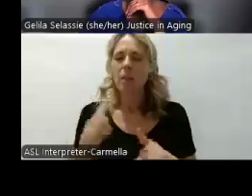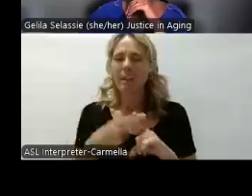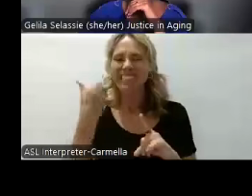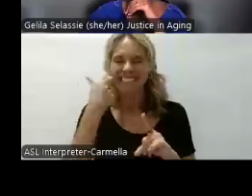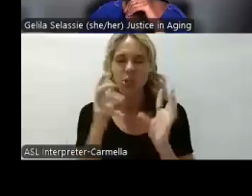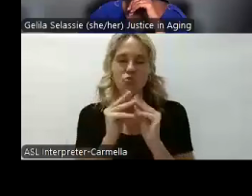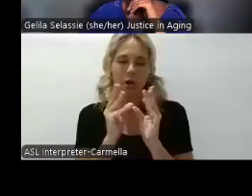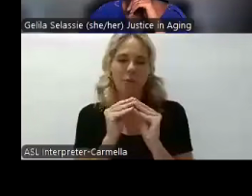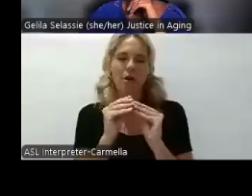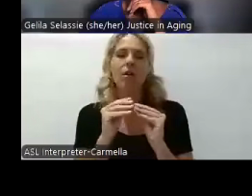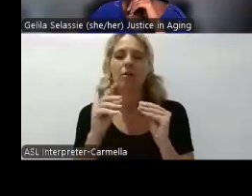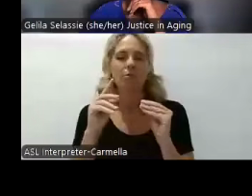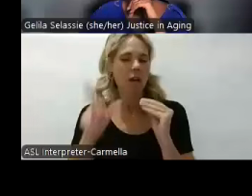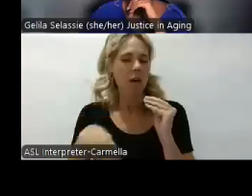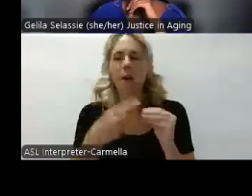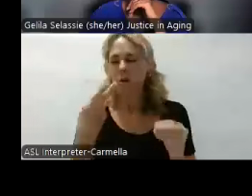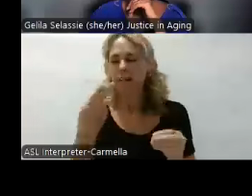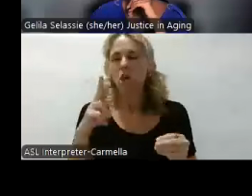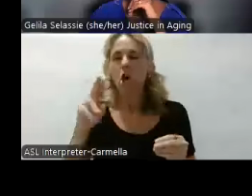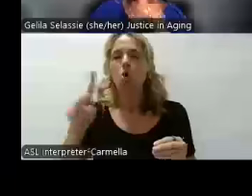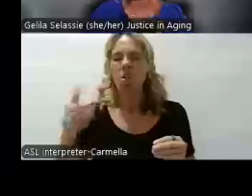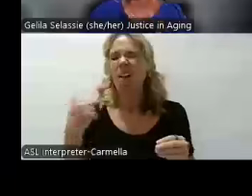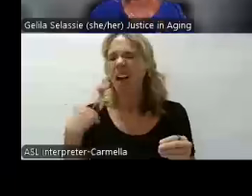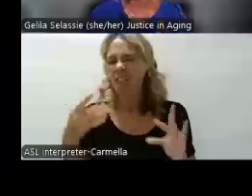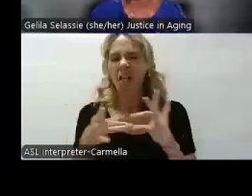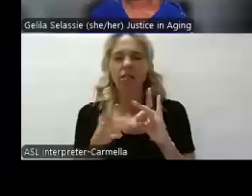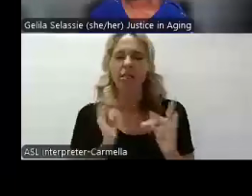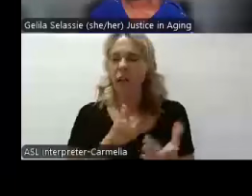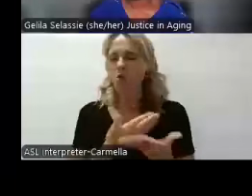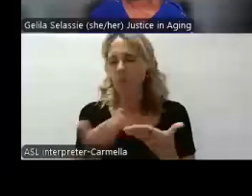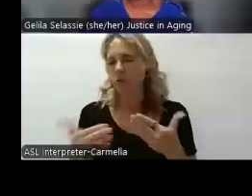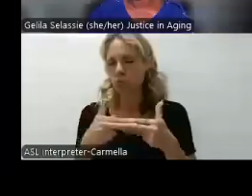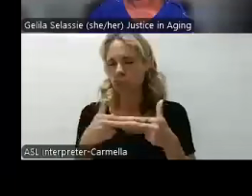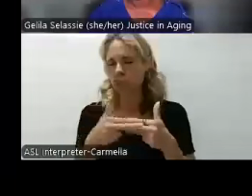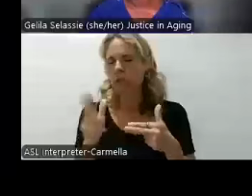webinar on HR 1 that we'll have linked in our resources slide.